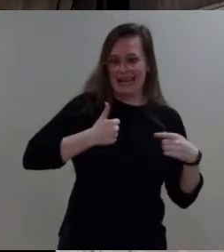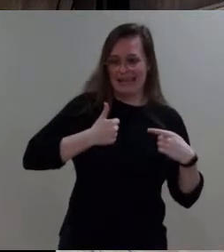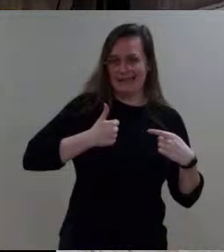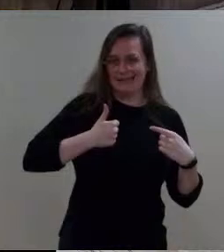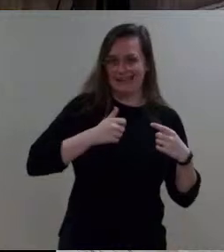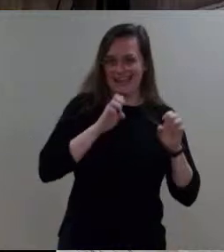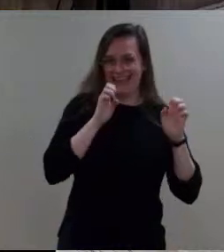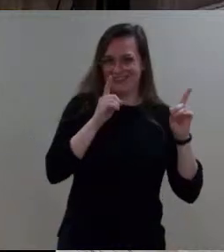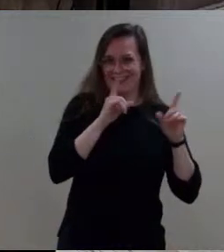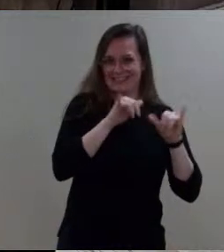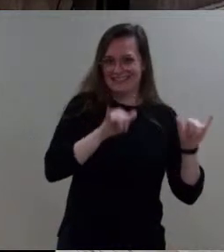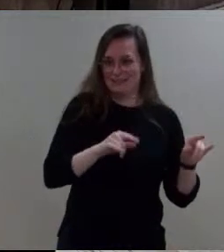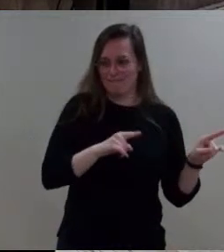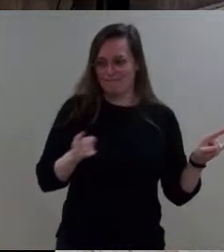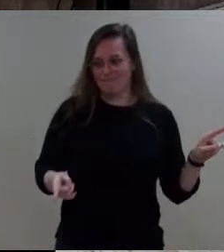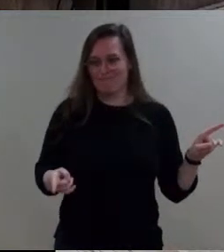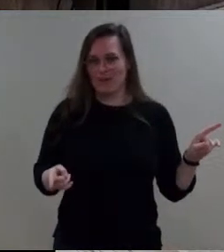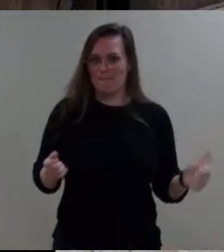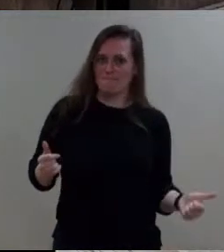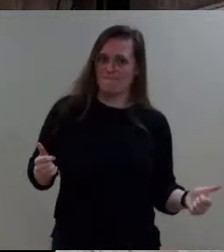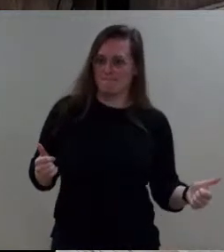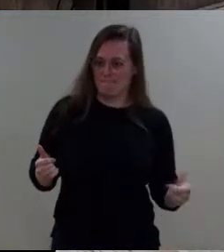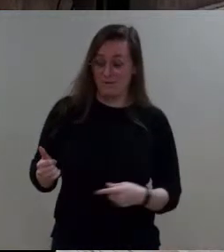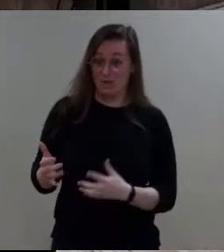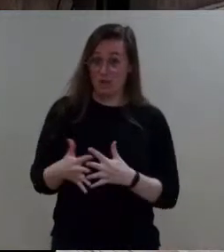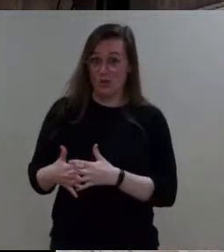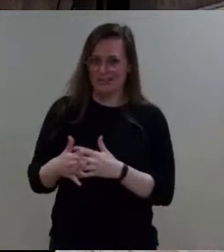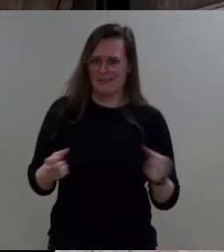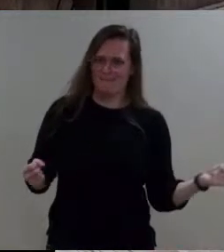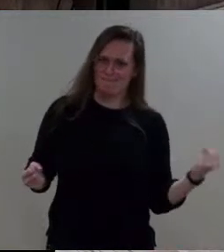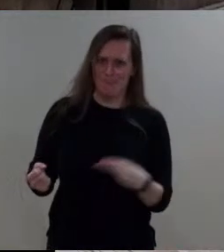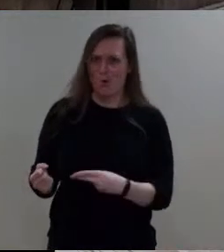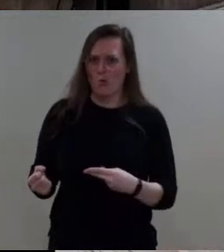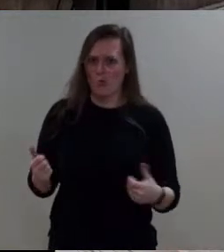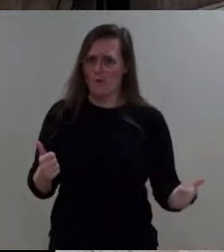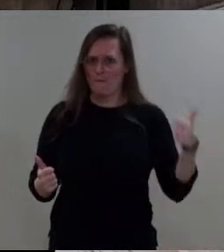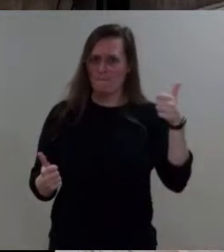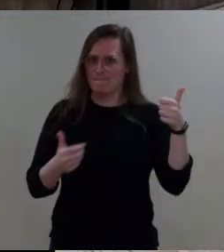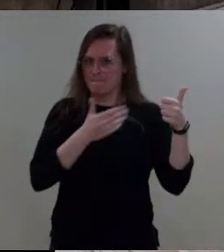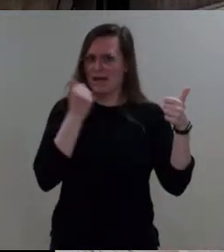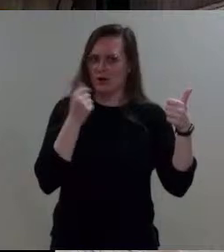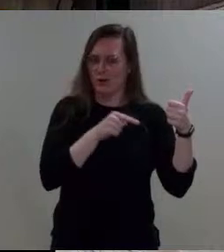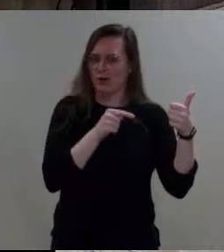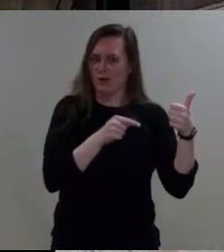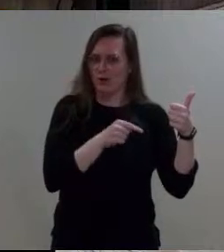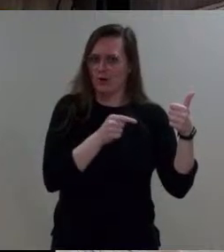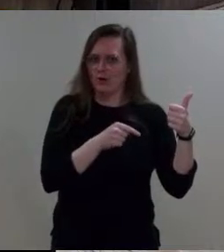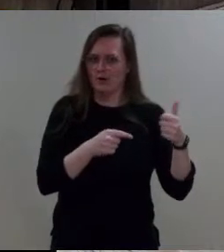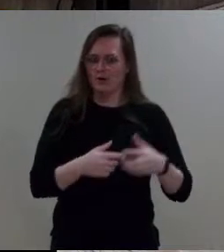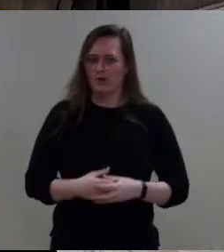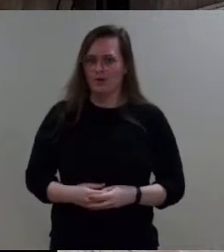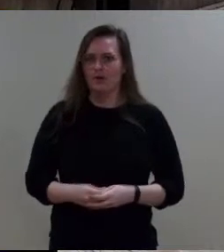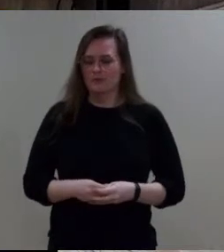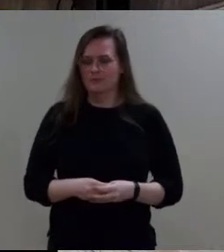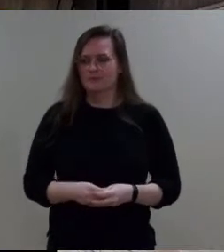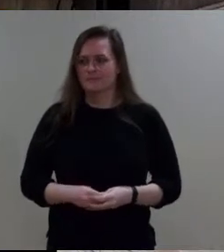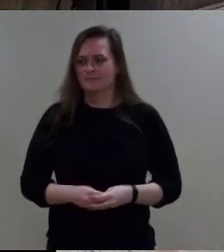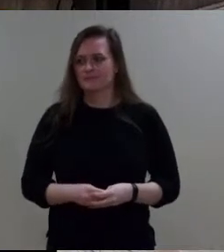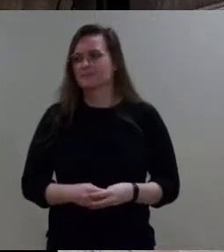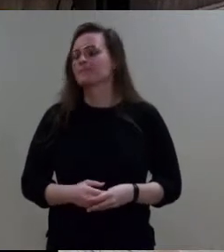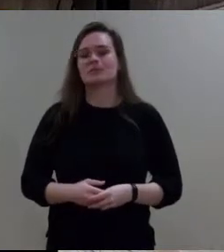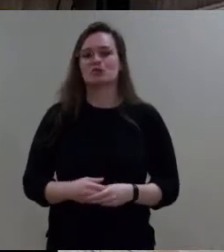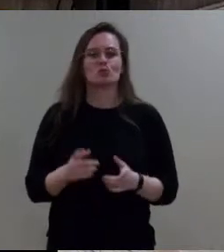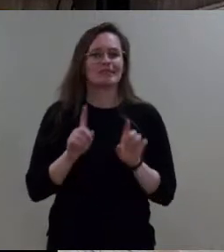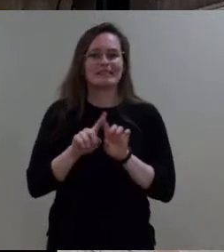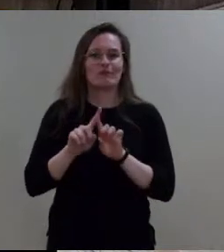US. So I think that you would probably find that our schools are doing all of the peace and, the peace